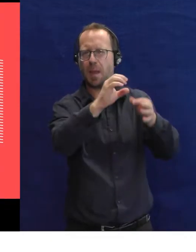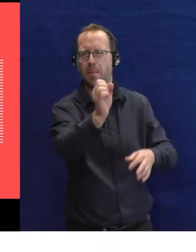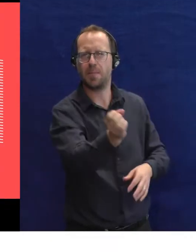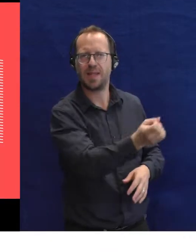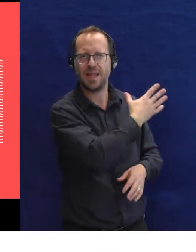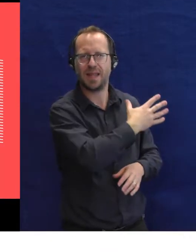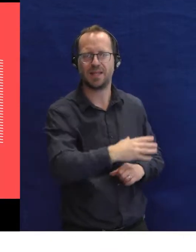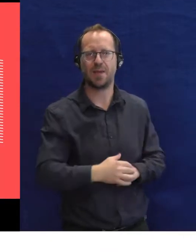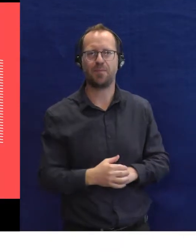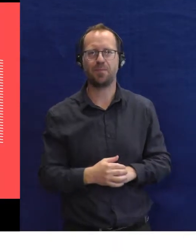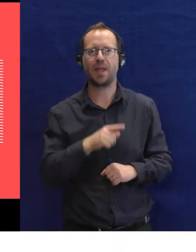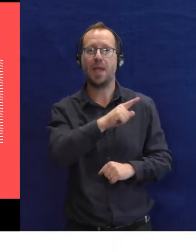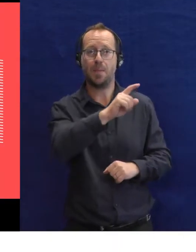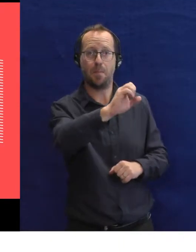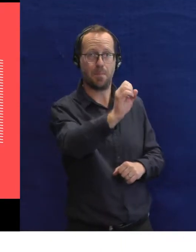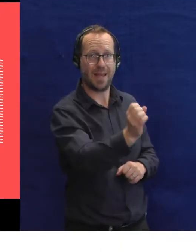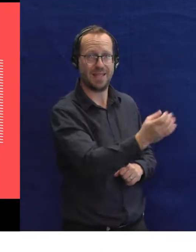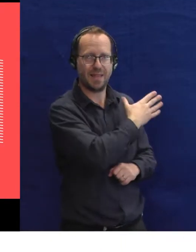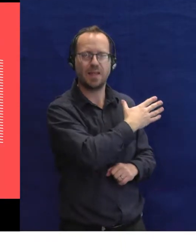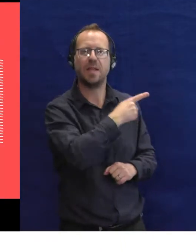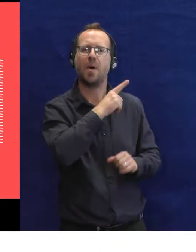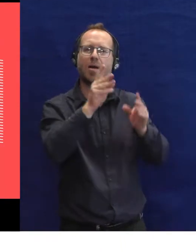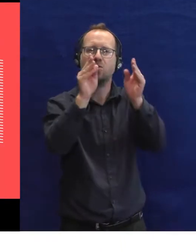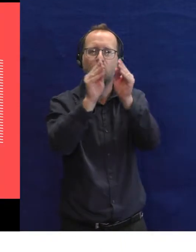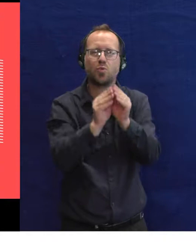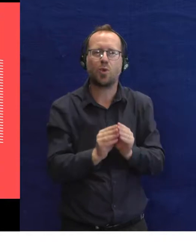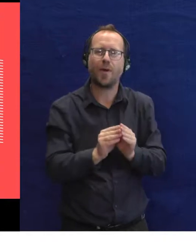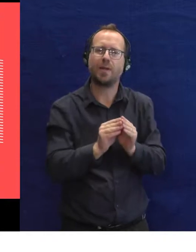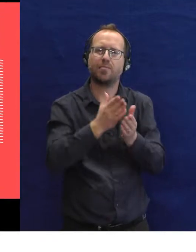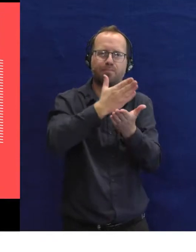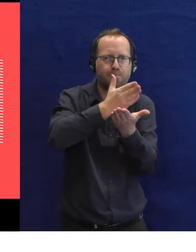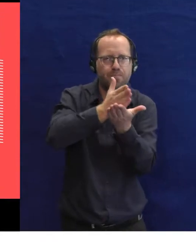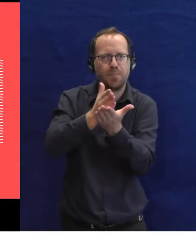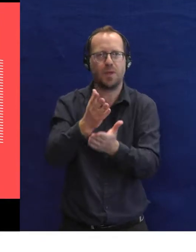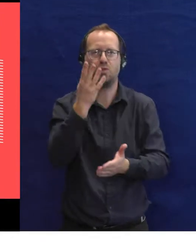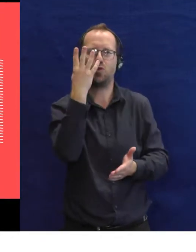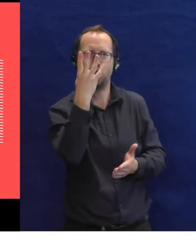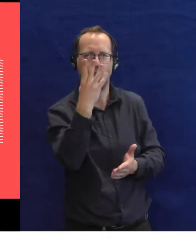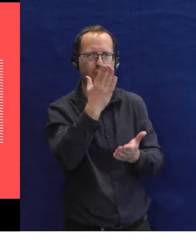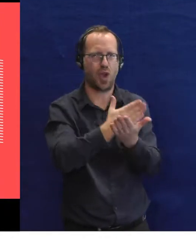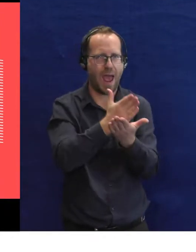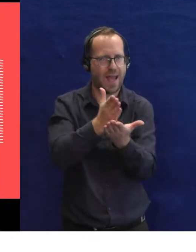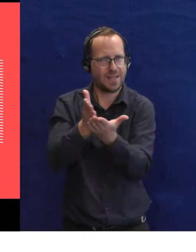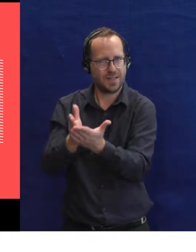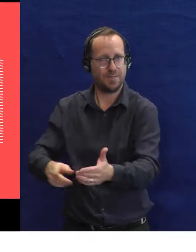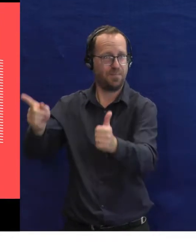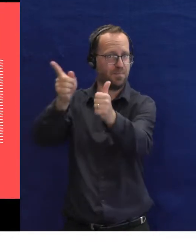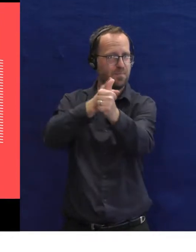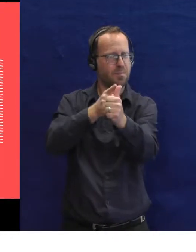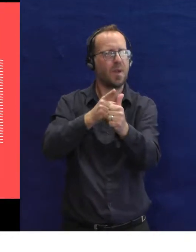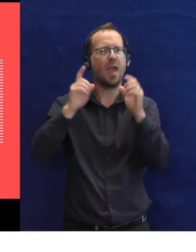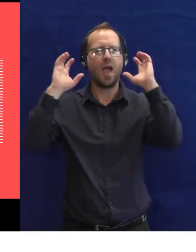today, I structured it in 4 parts. The first one, we will shortly talk about what actually is audio